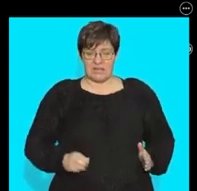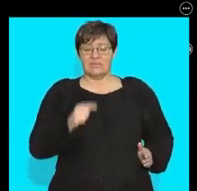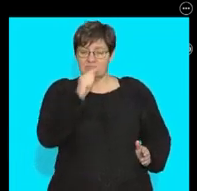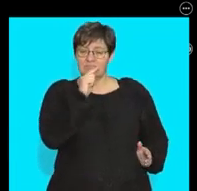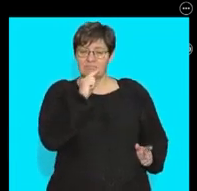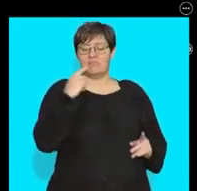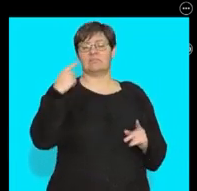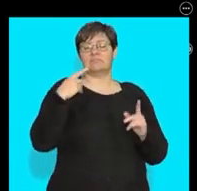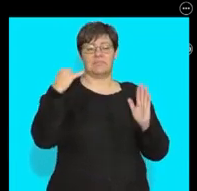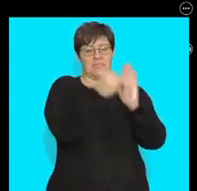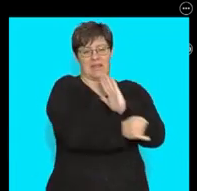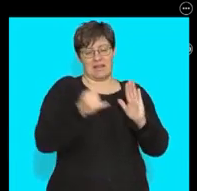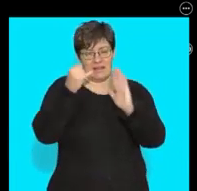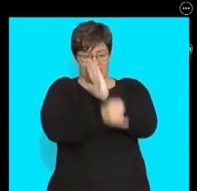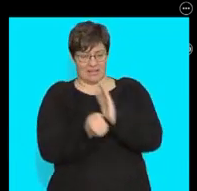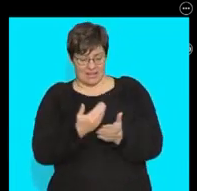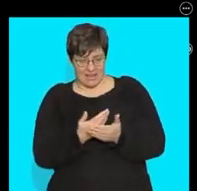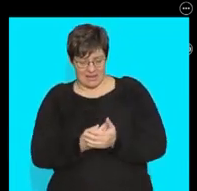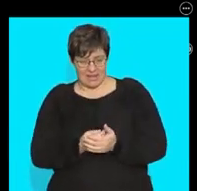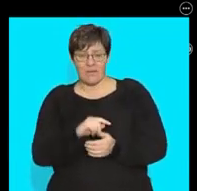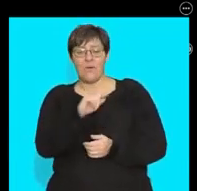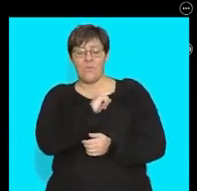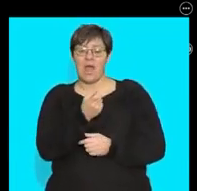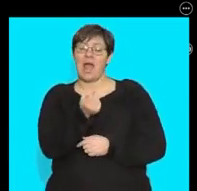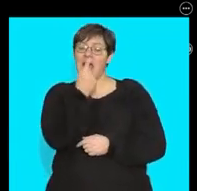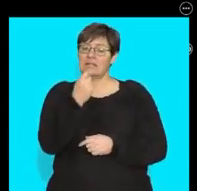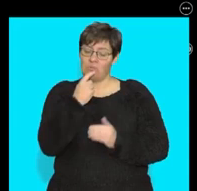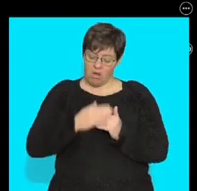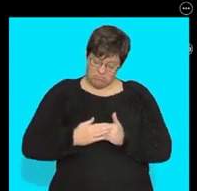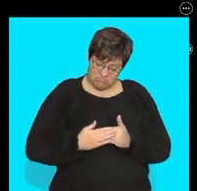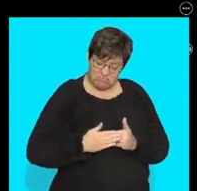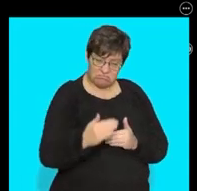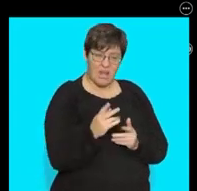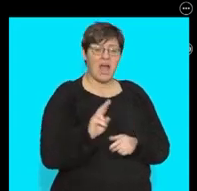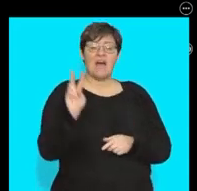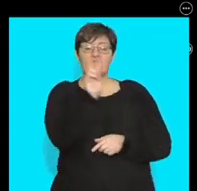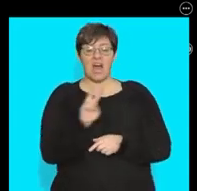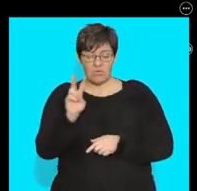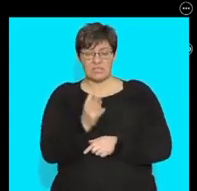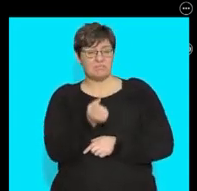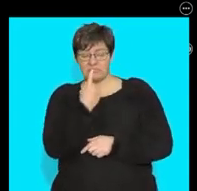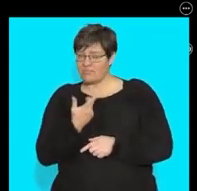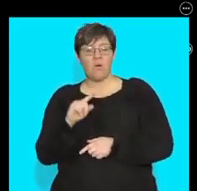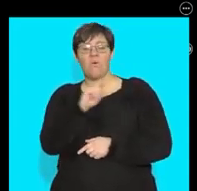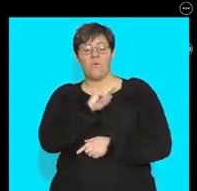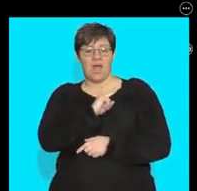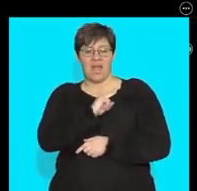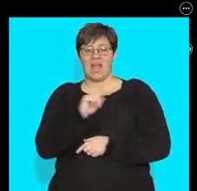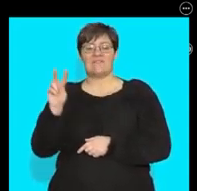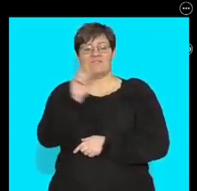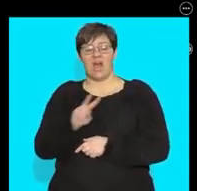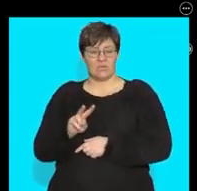is how we can kill it. Now, that's why we can't take antibiotics for a virus, because viruses don't